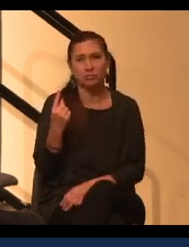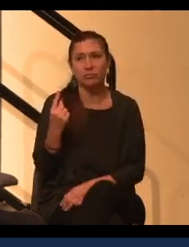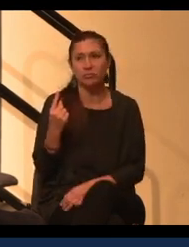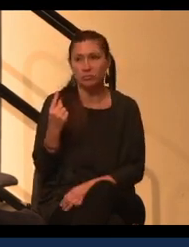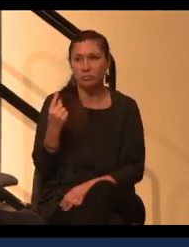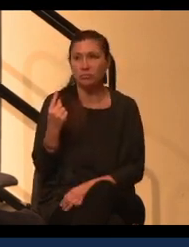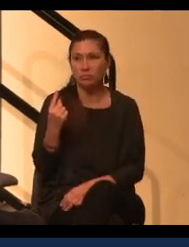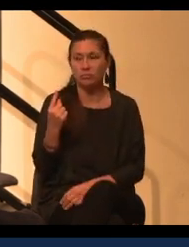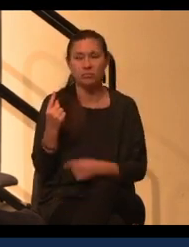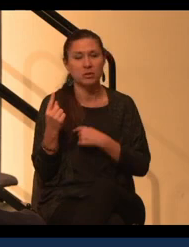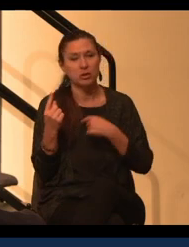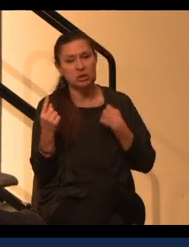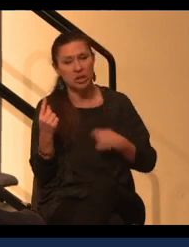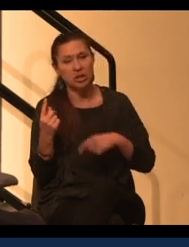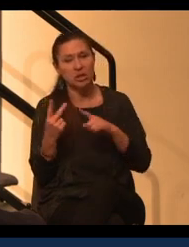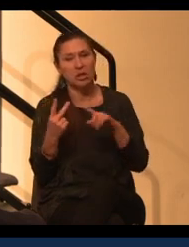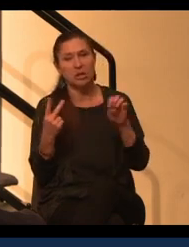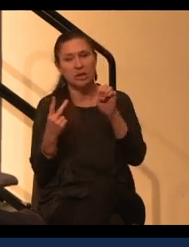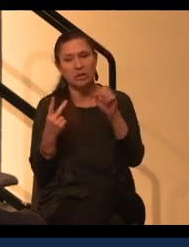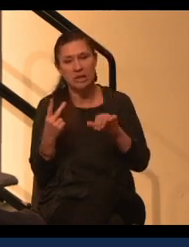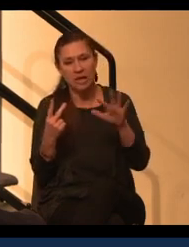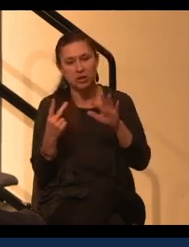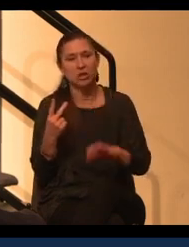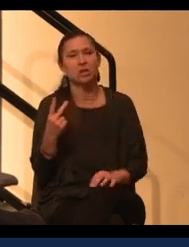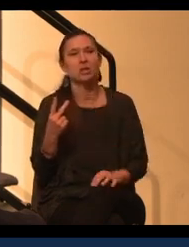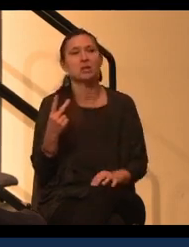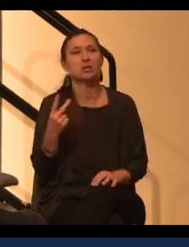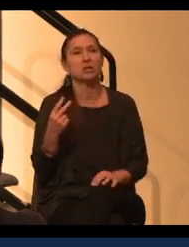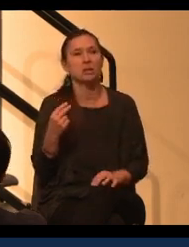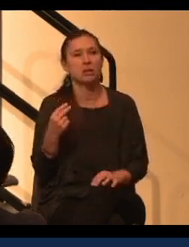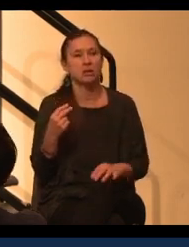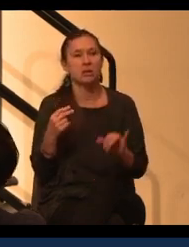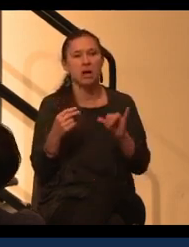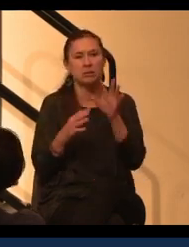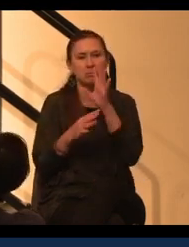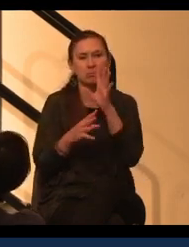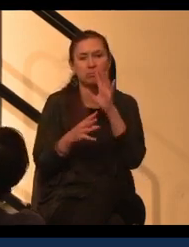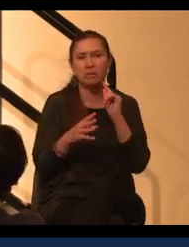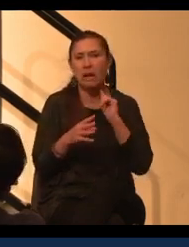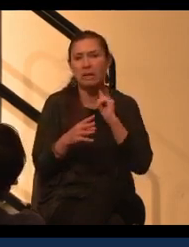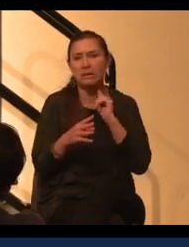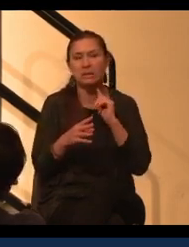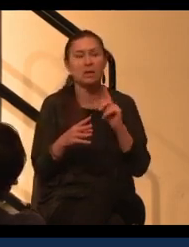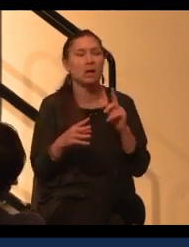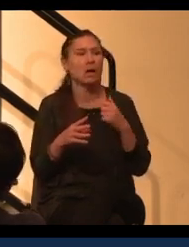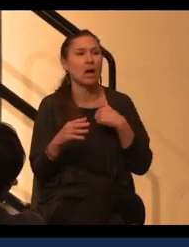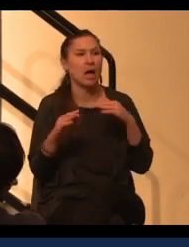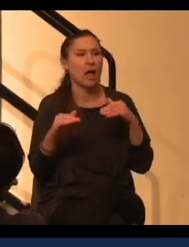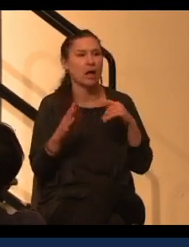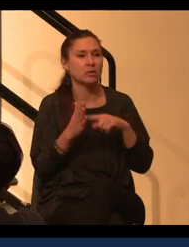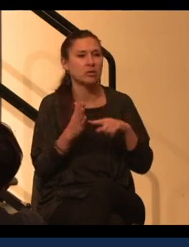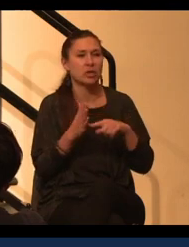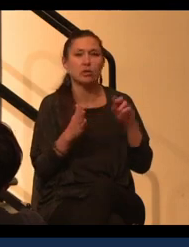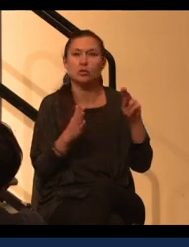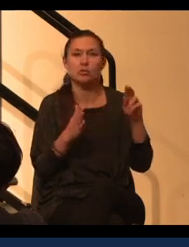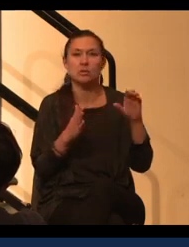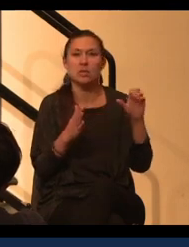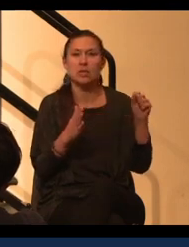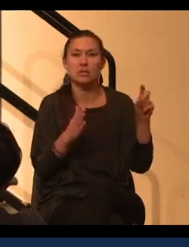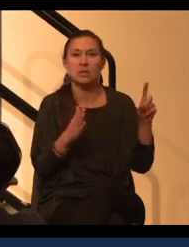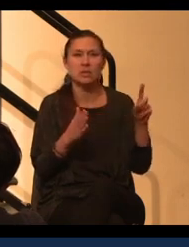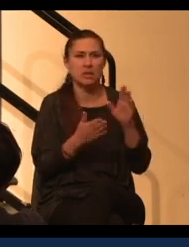from China, from East Asia, but even foreign accents. I haven't looked into UCSD, but there are